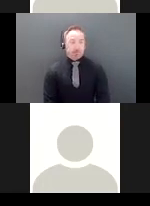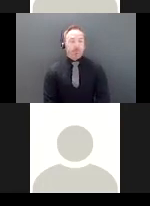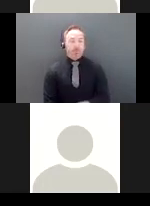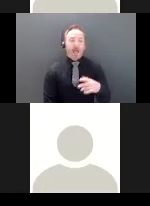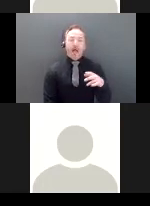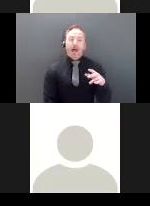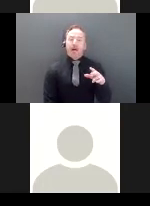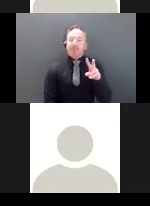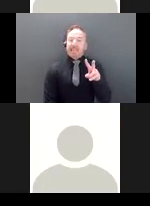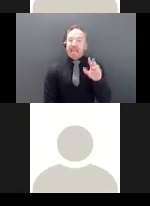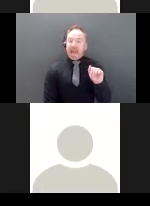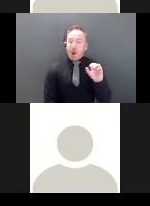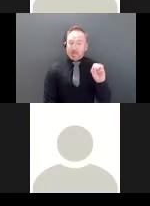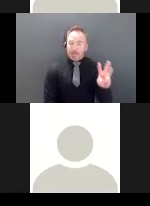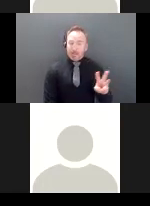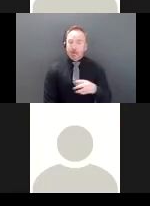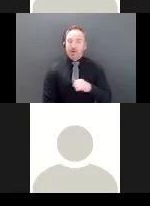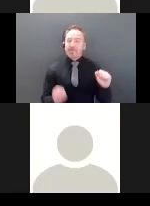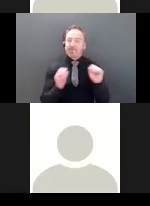this acronym active during the project,